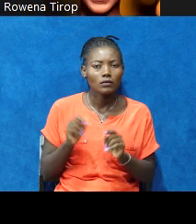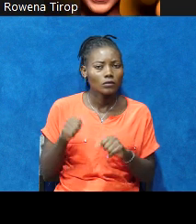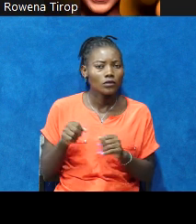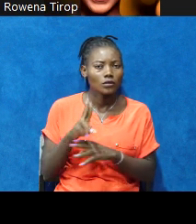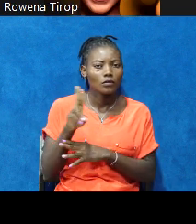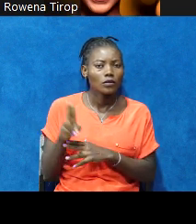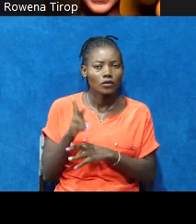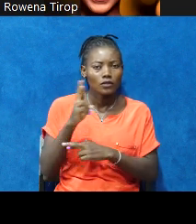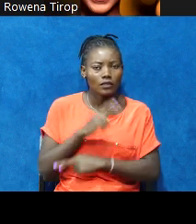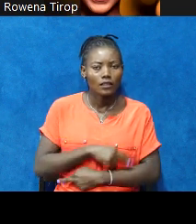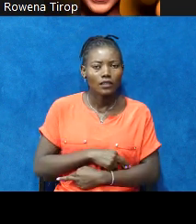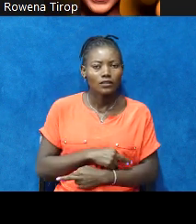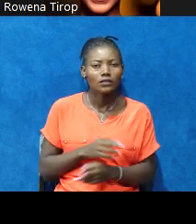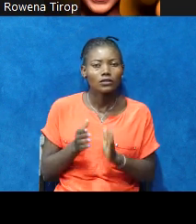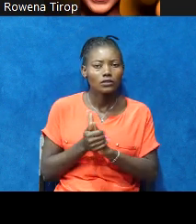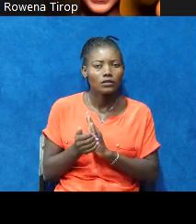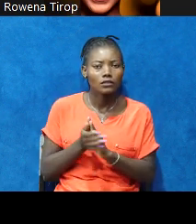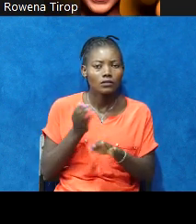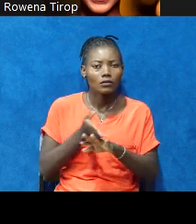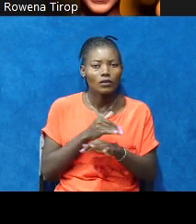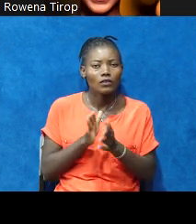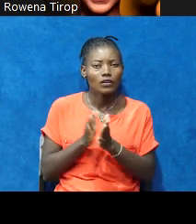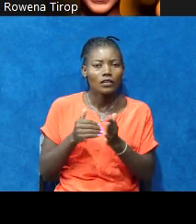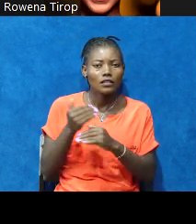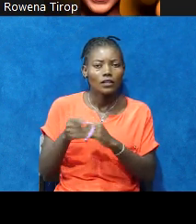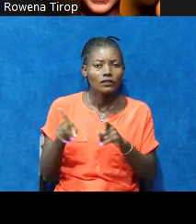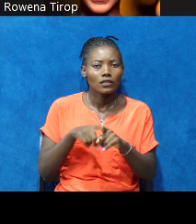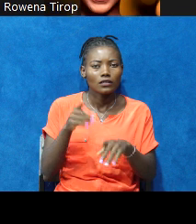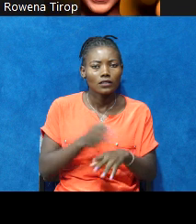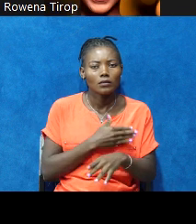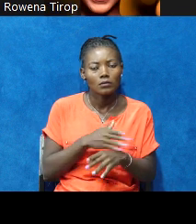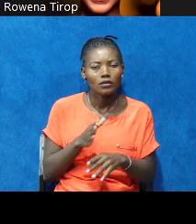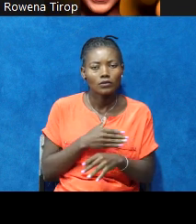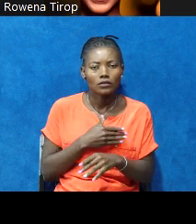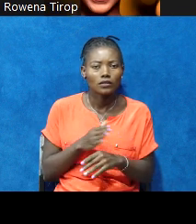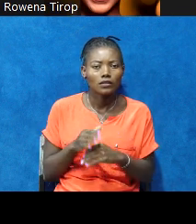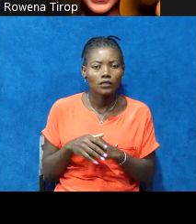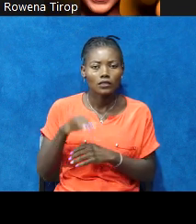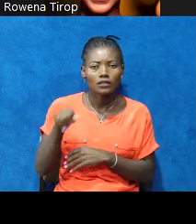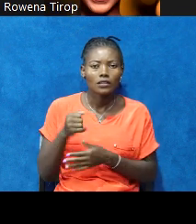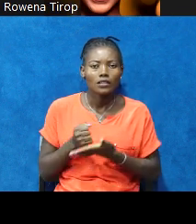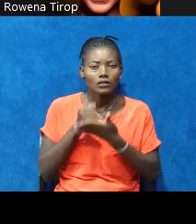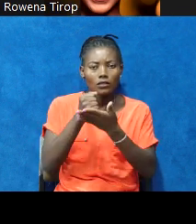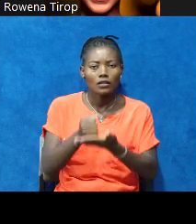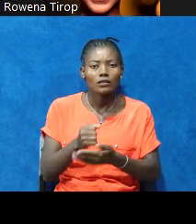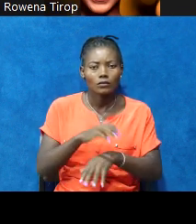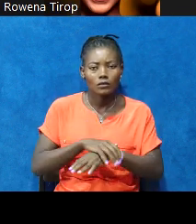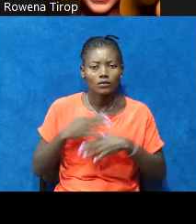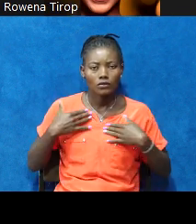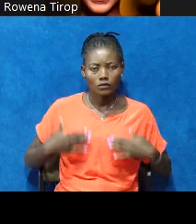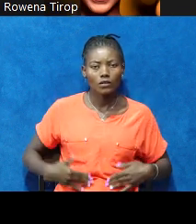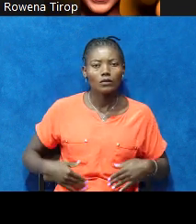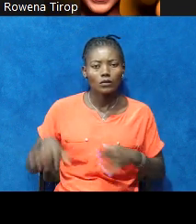use relaxation techniques before and after. And even the music is also a relaxation technique, just to help get your